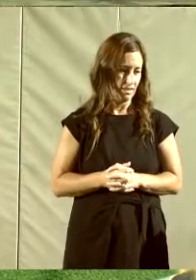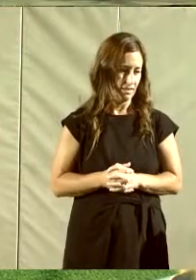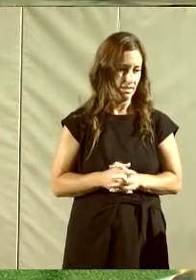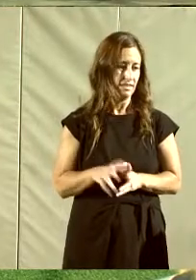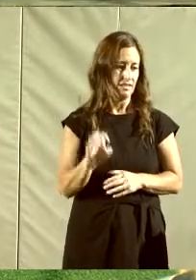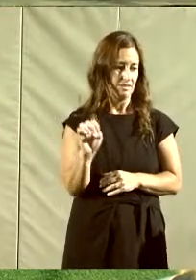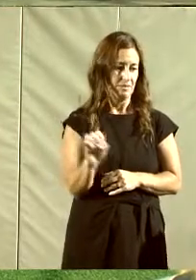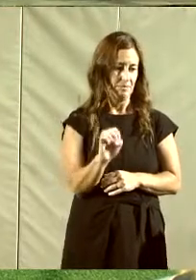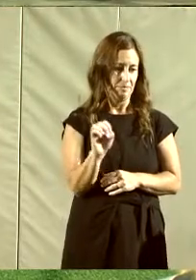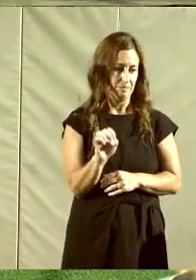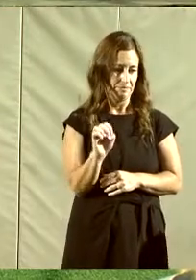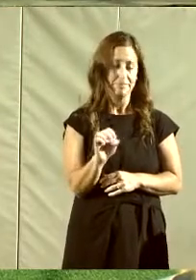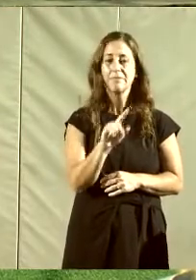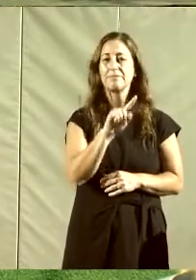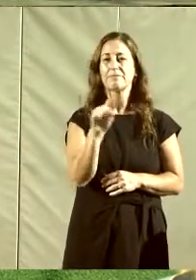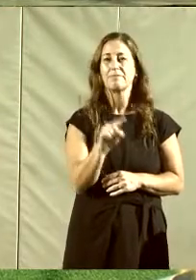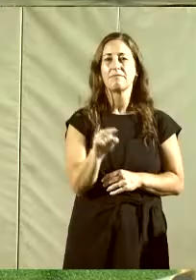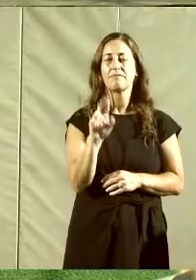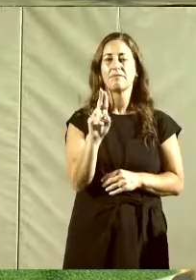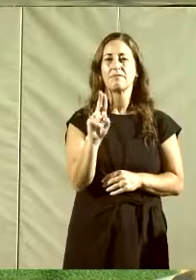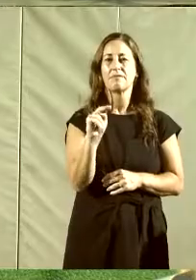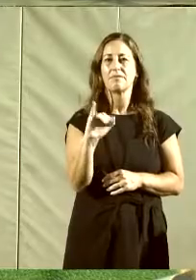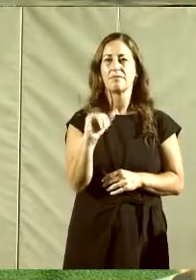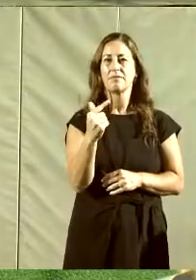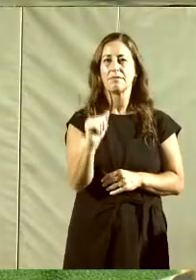Elisa Marie Suniga.